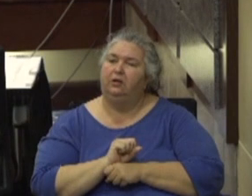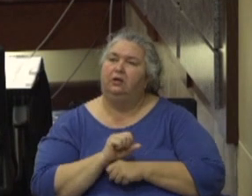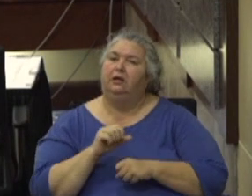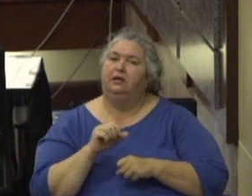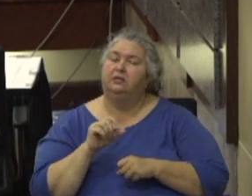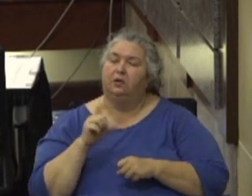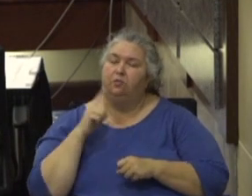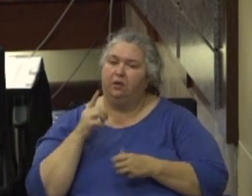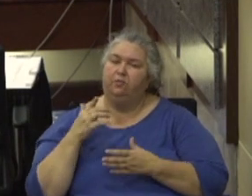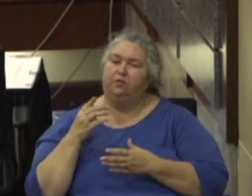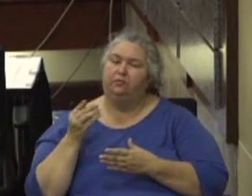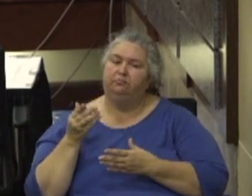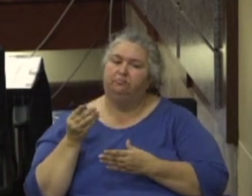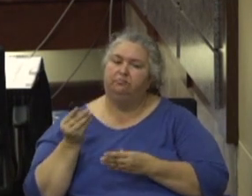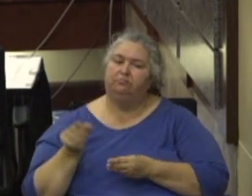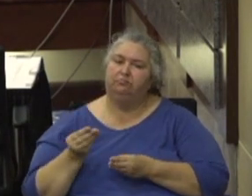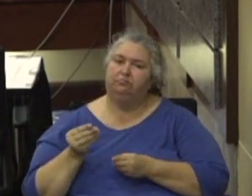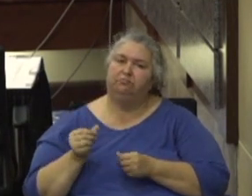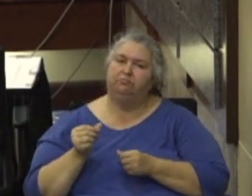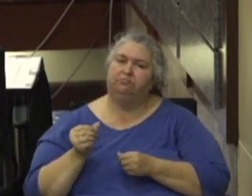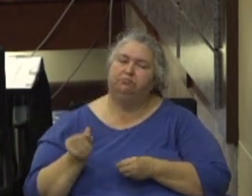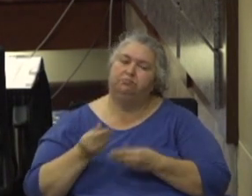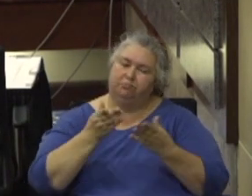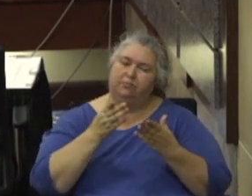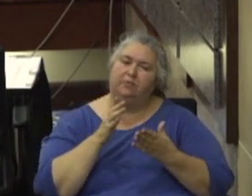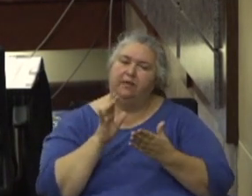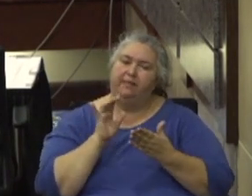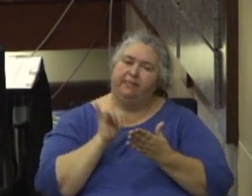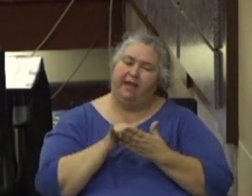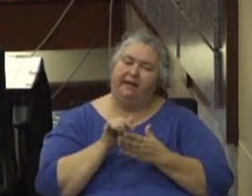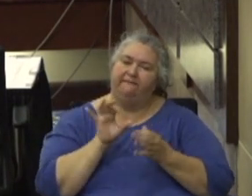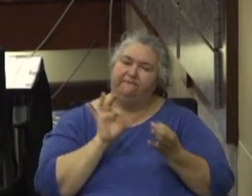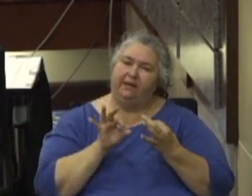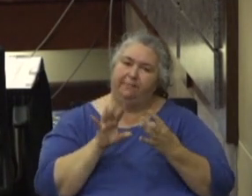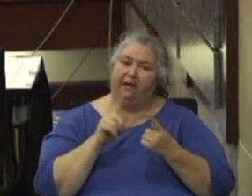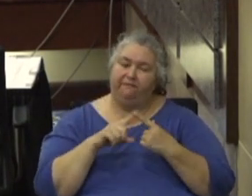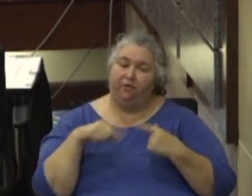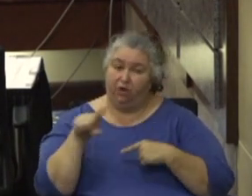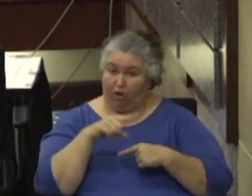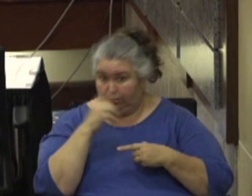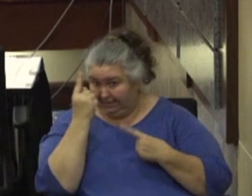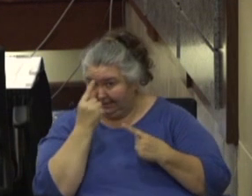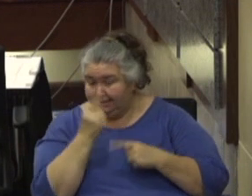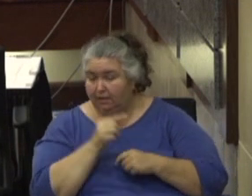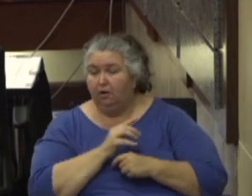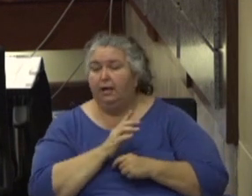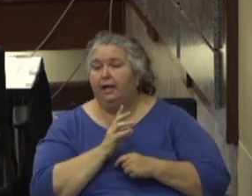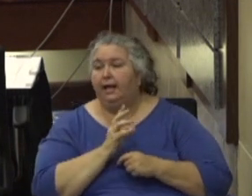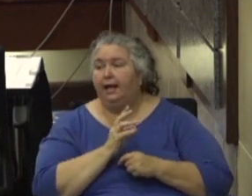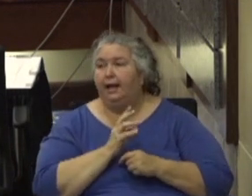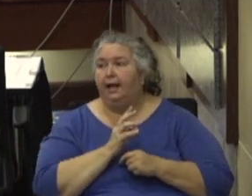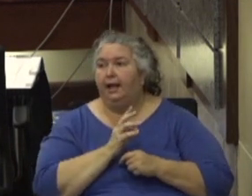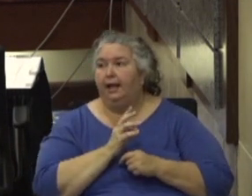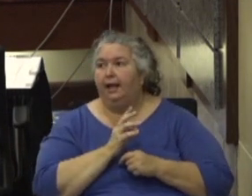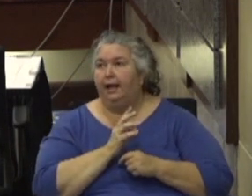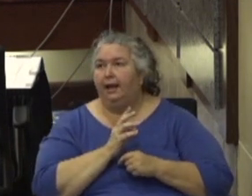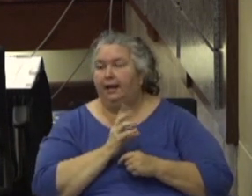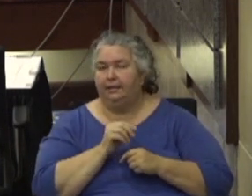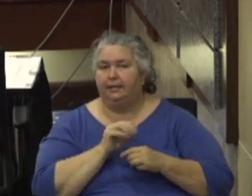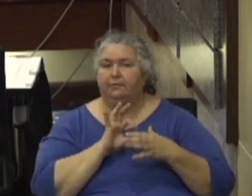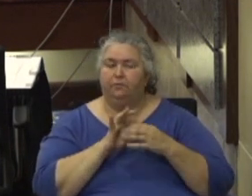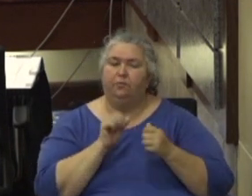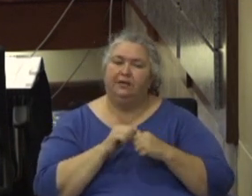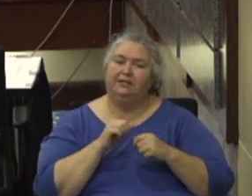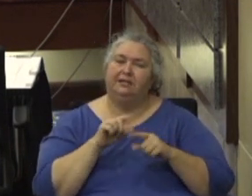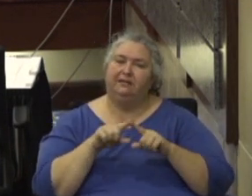will be bringing that feedback through council member homes for you guys to consider in each of these specific industry sectors moving